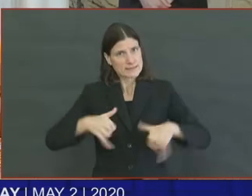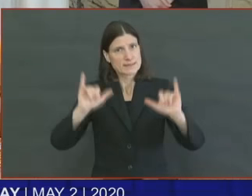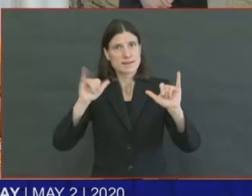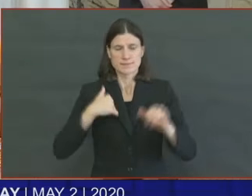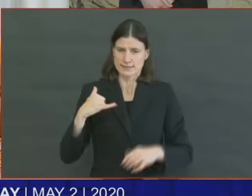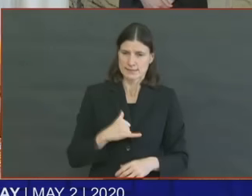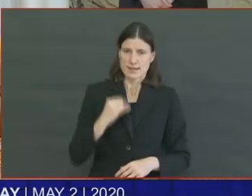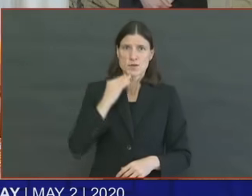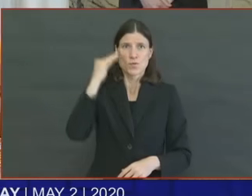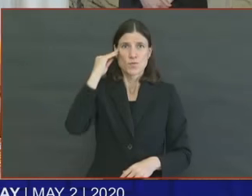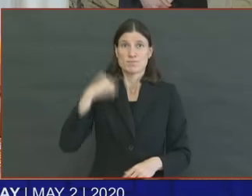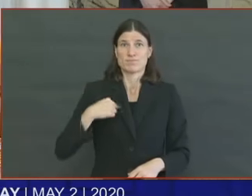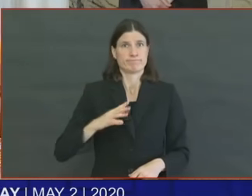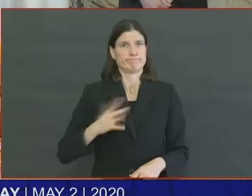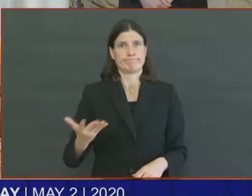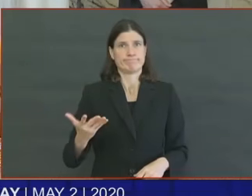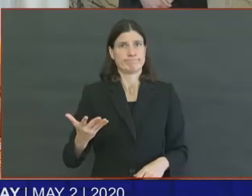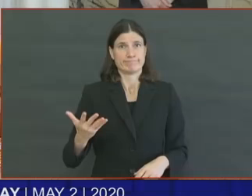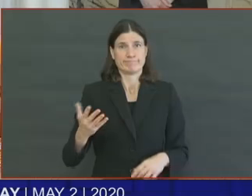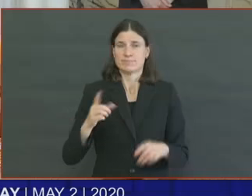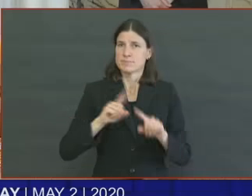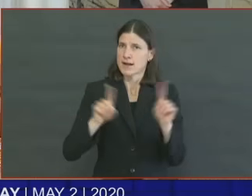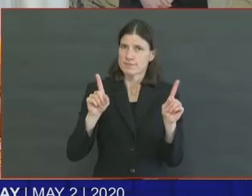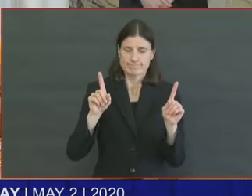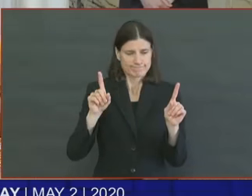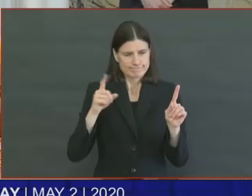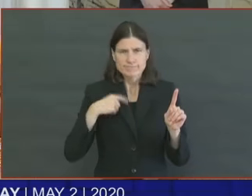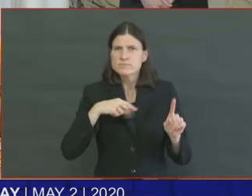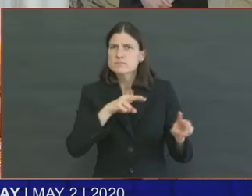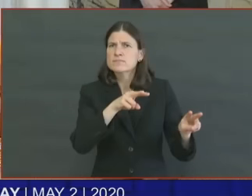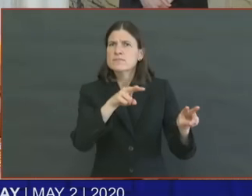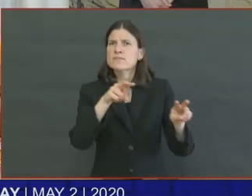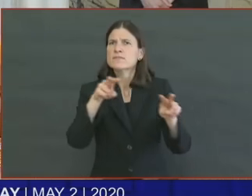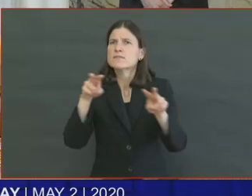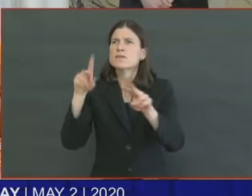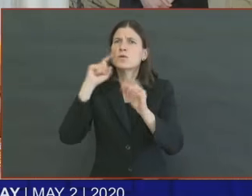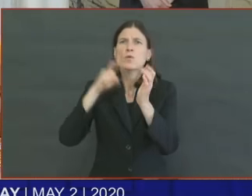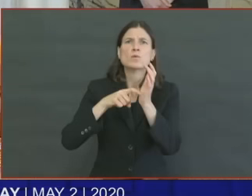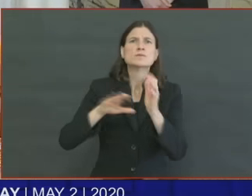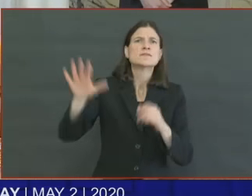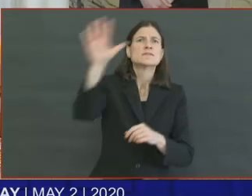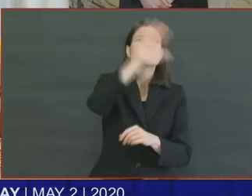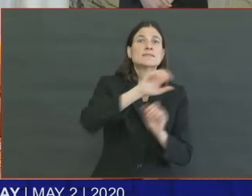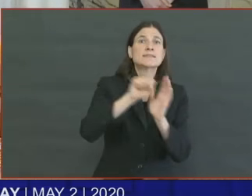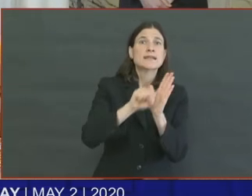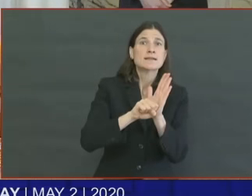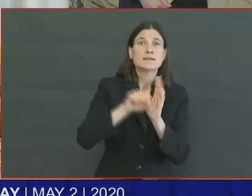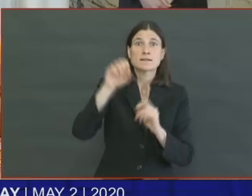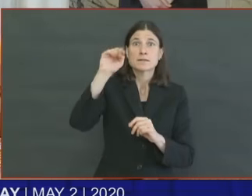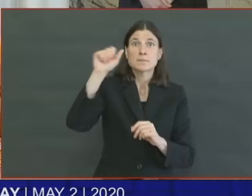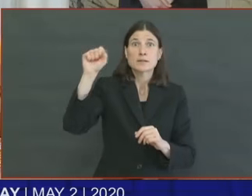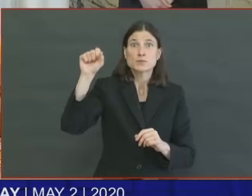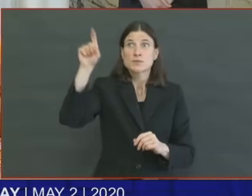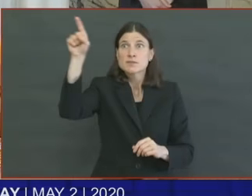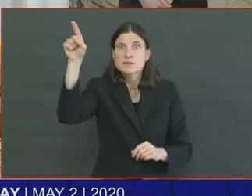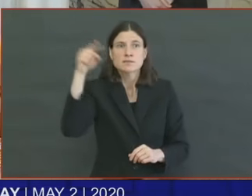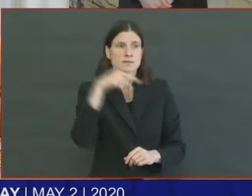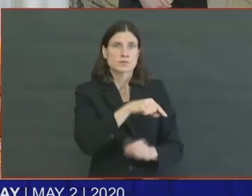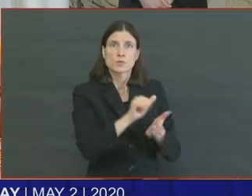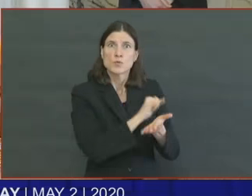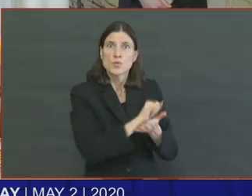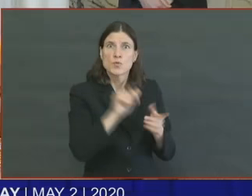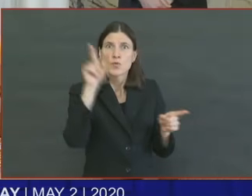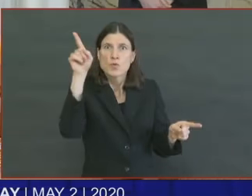New Jersey, New York have all extended the stay-at-home order. And I would hope to not have to do that past May